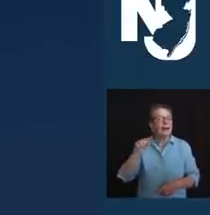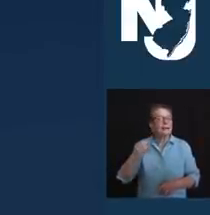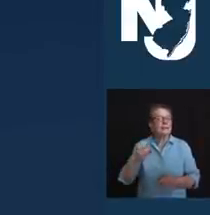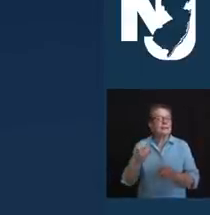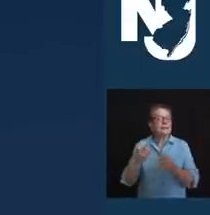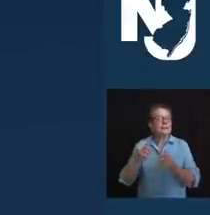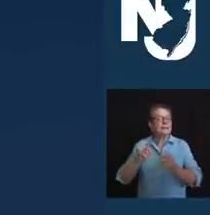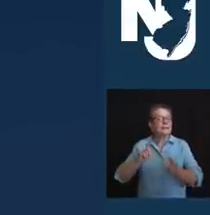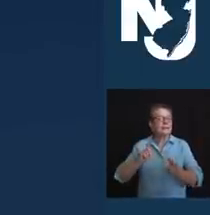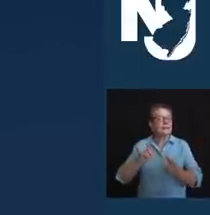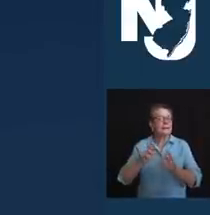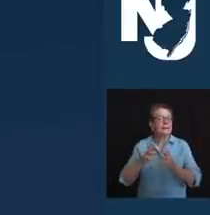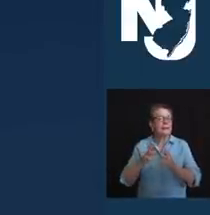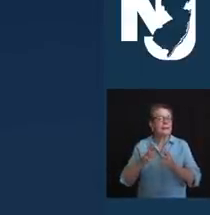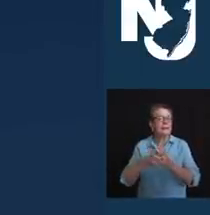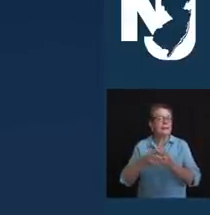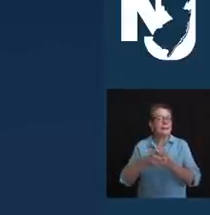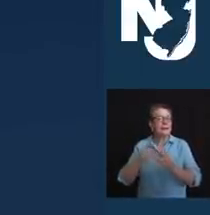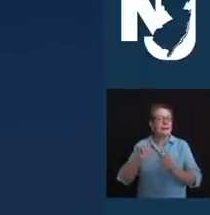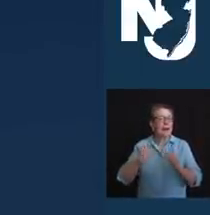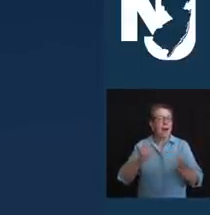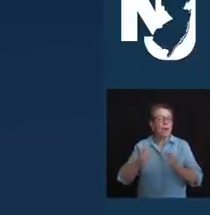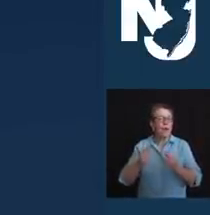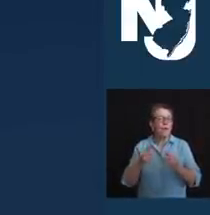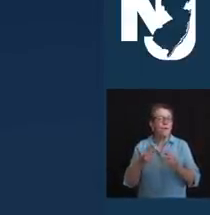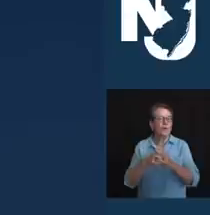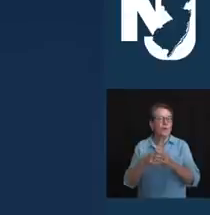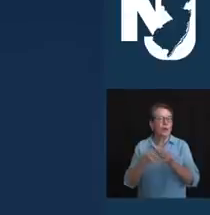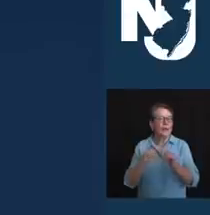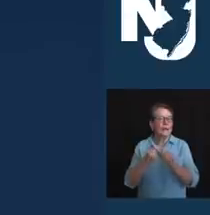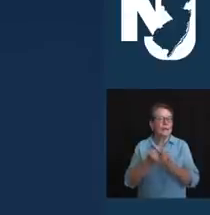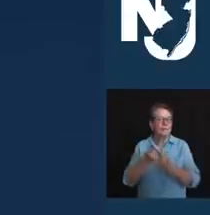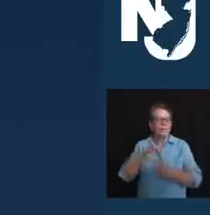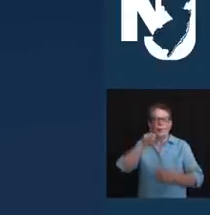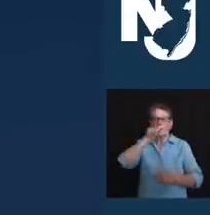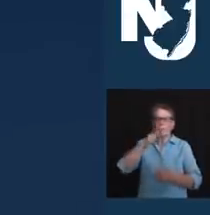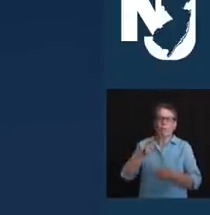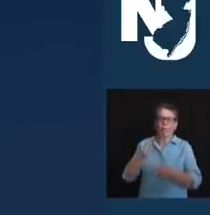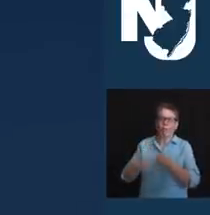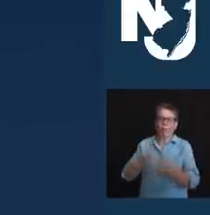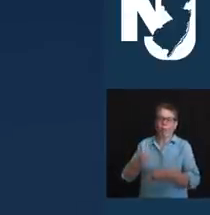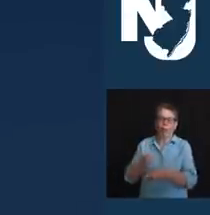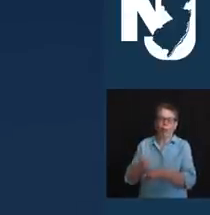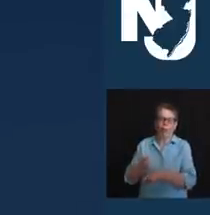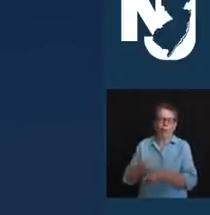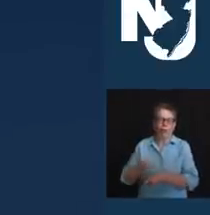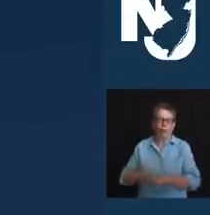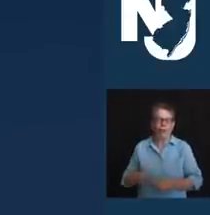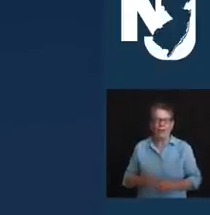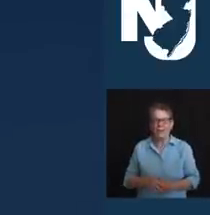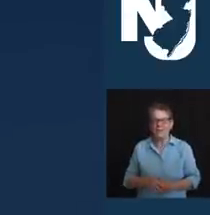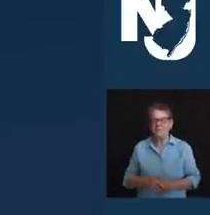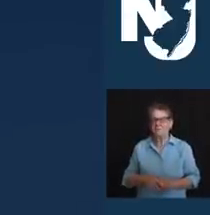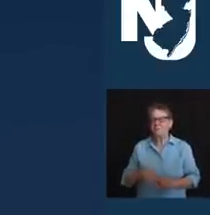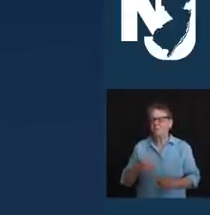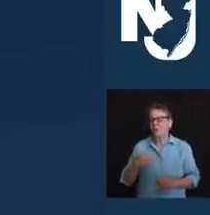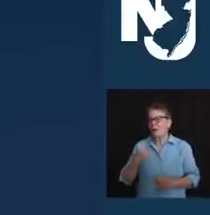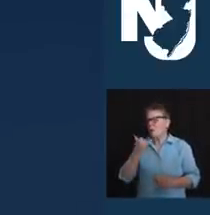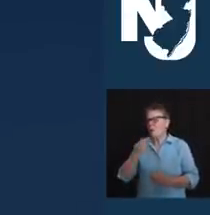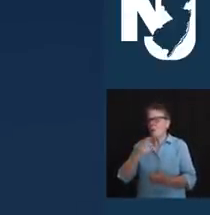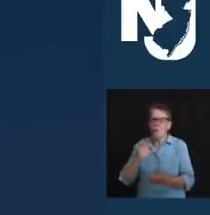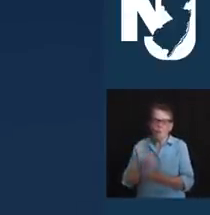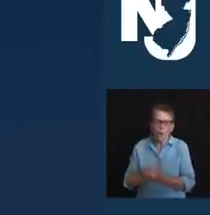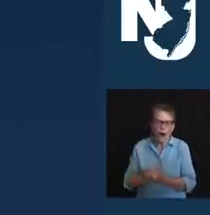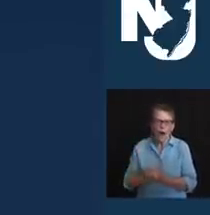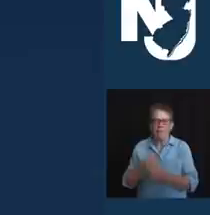the great honor of speaking a week ago, and his son, Anthony. I think Anthony is in his 30s, along with his dog Molly and one hedgehog